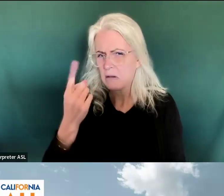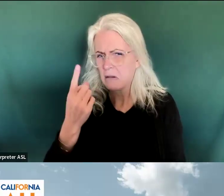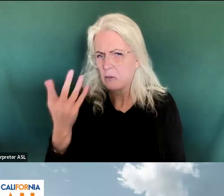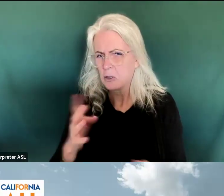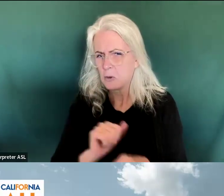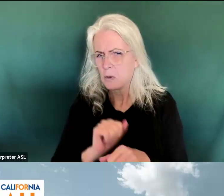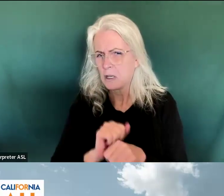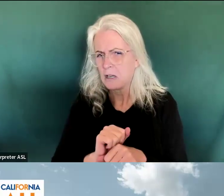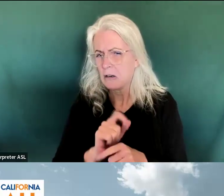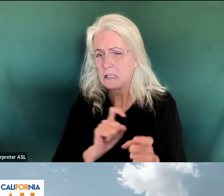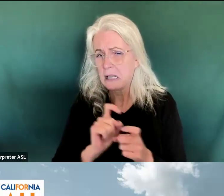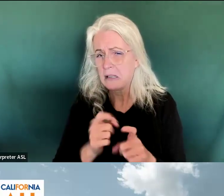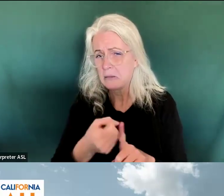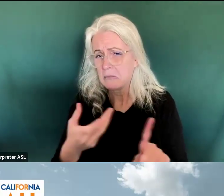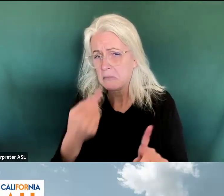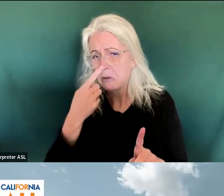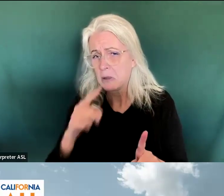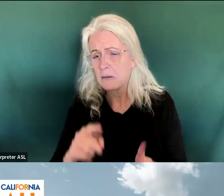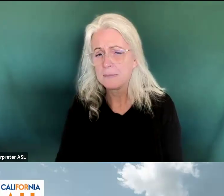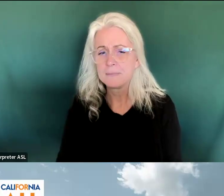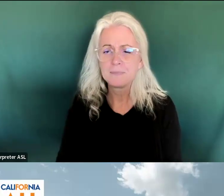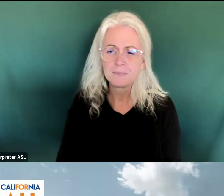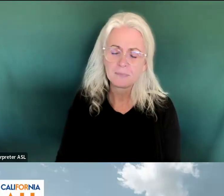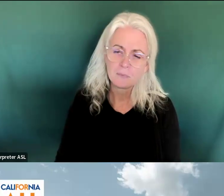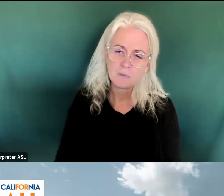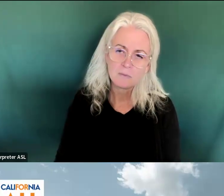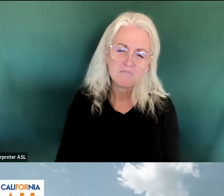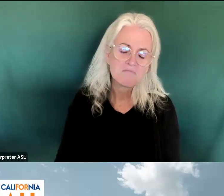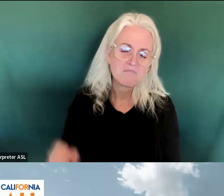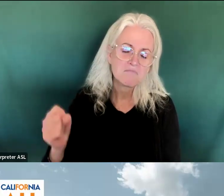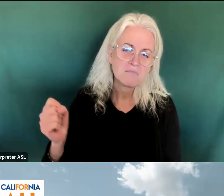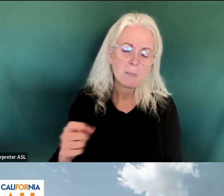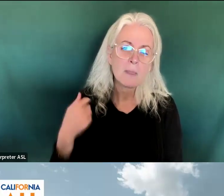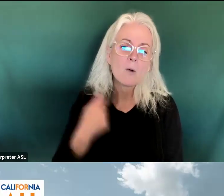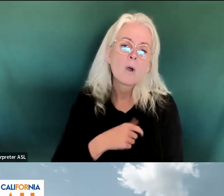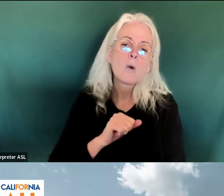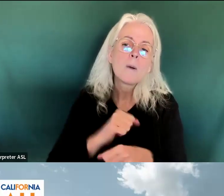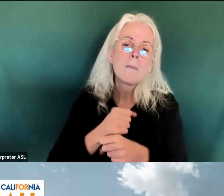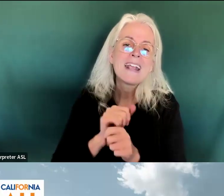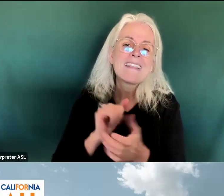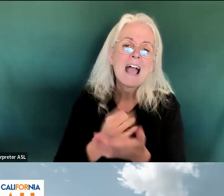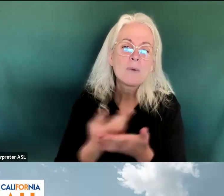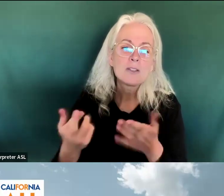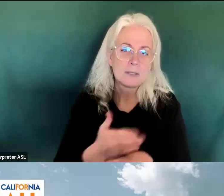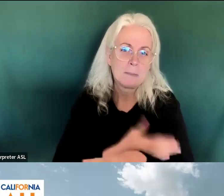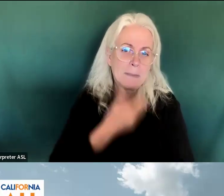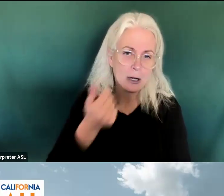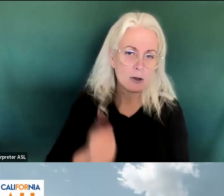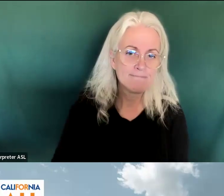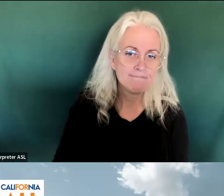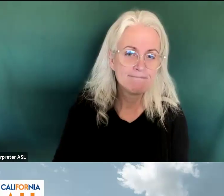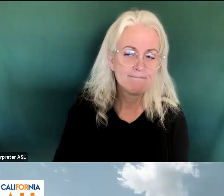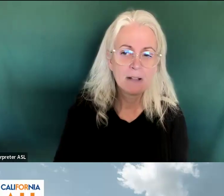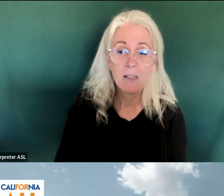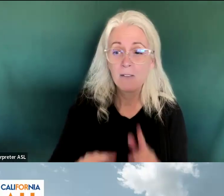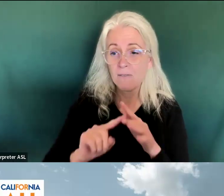you're working on. So Sean, if you or Sure. Scott can Yeah. clarify. So we're working to make that resource better. The